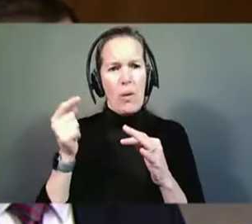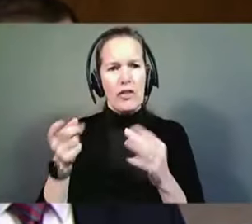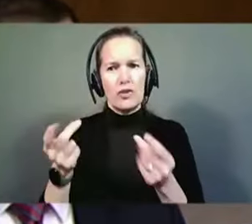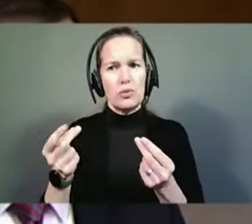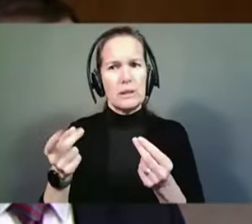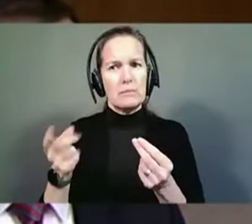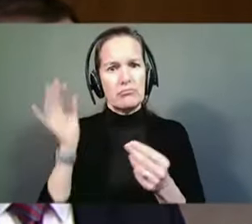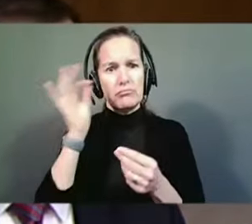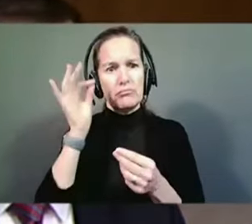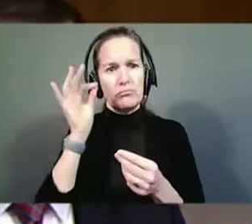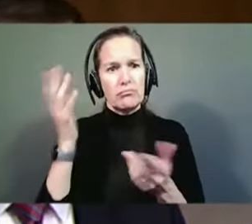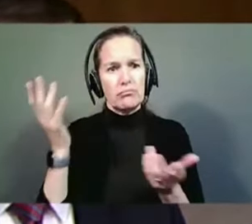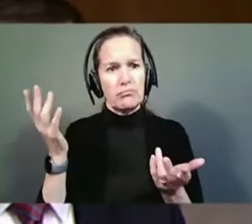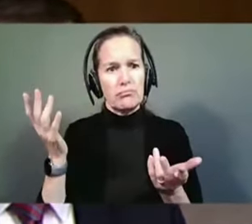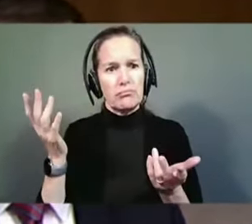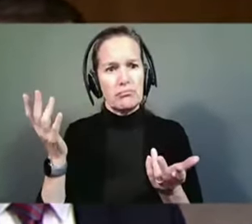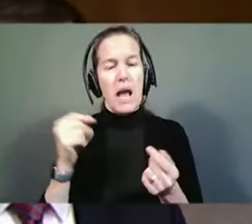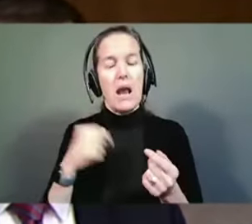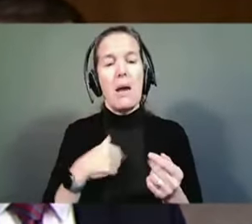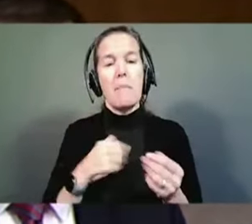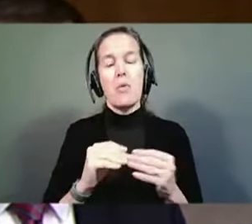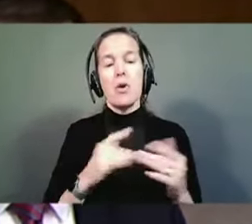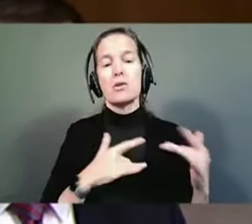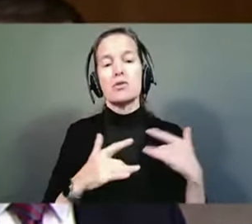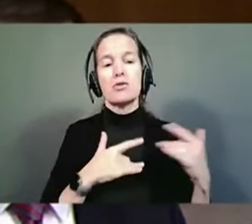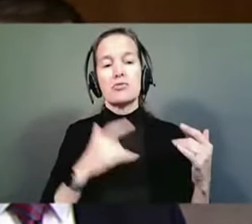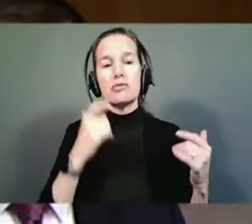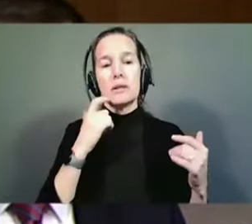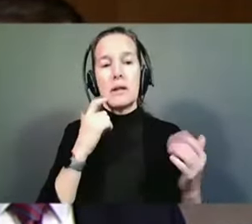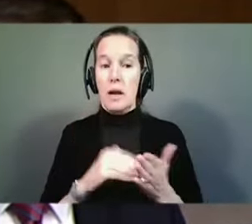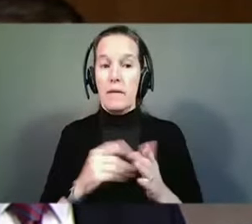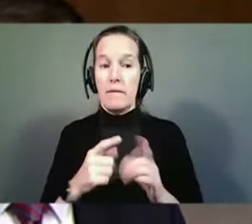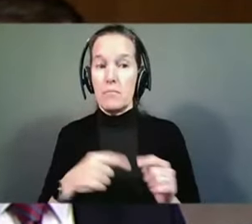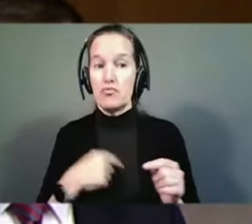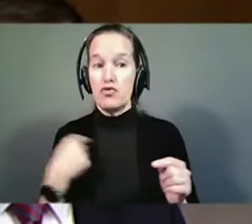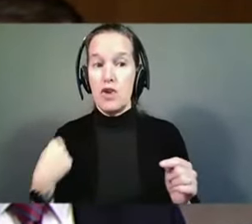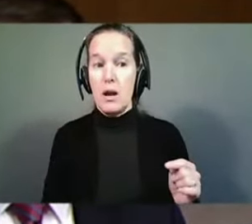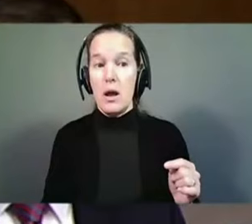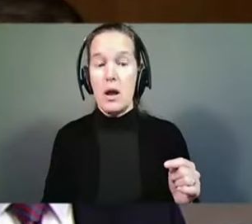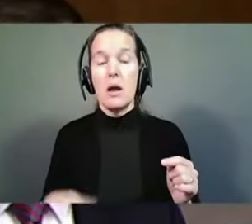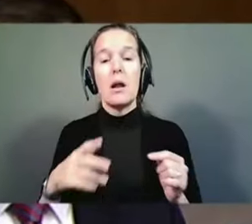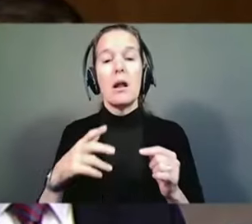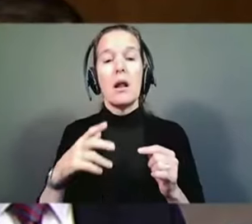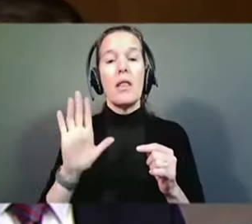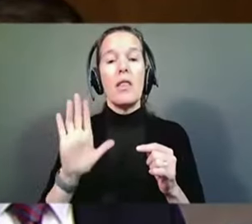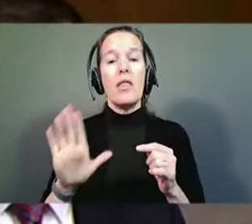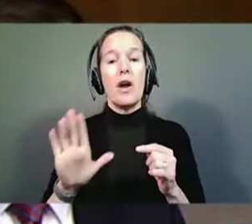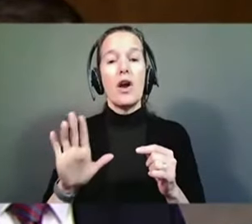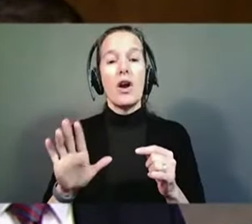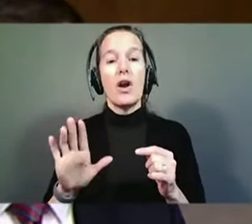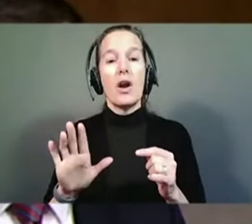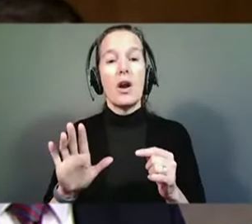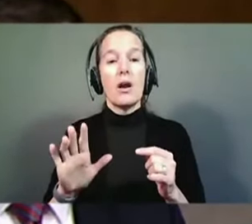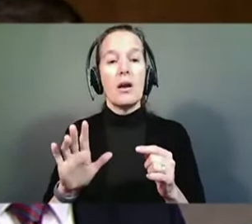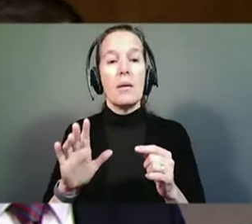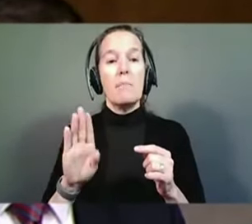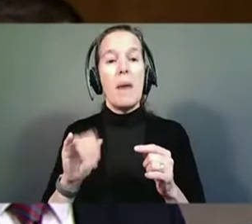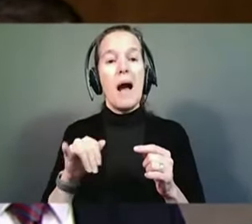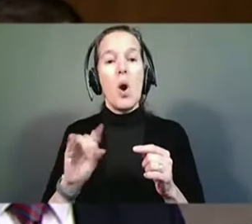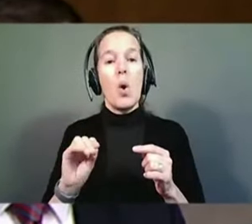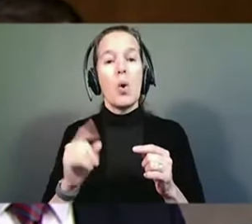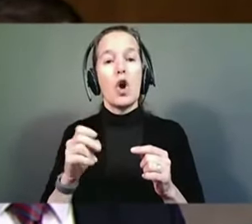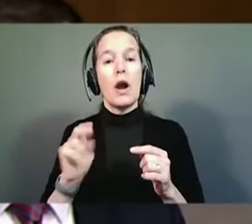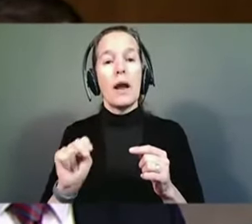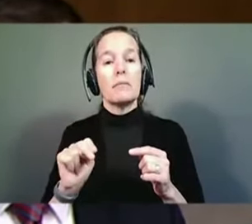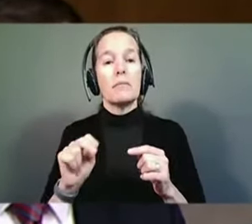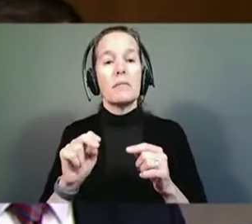And I'm even more concerned recently, again coming out of China, that their viral gain of function continues. This week they found they've made a COVID virus